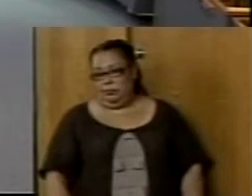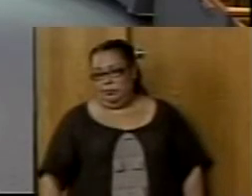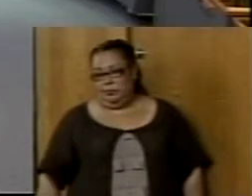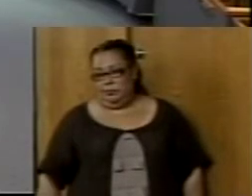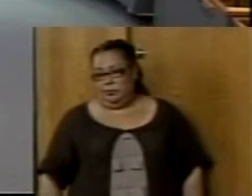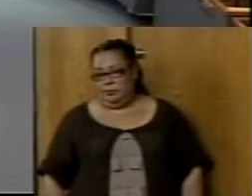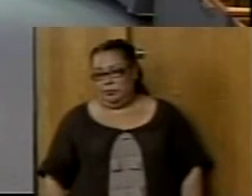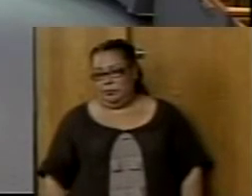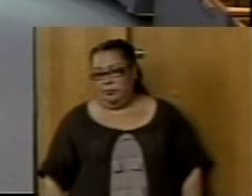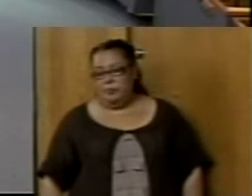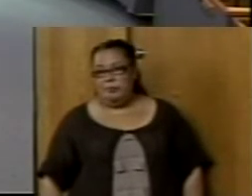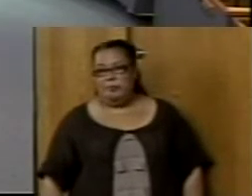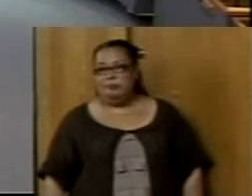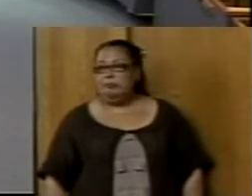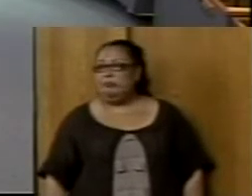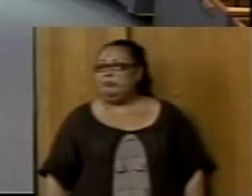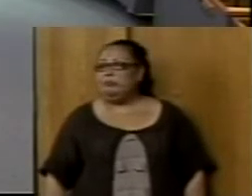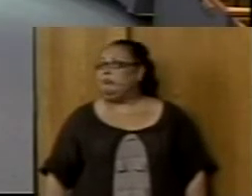indivisible.